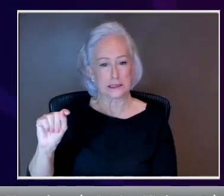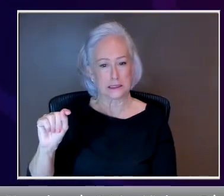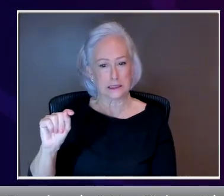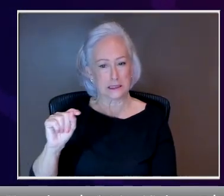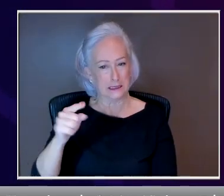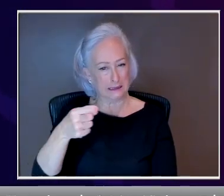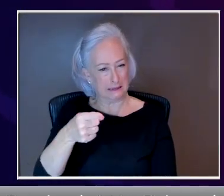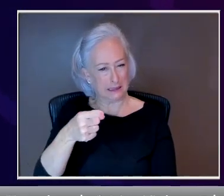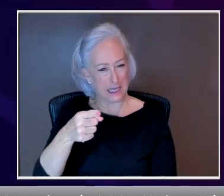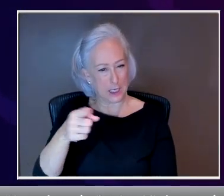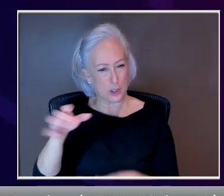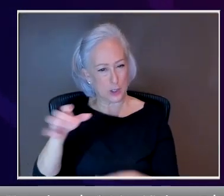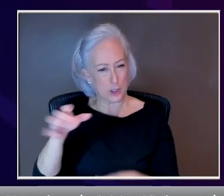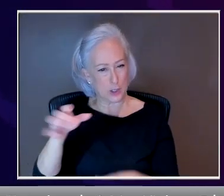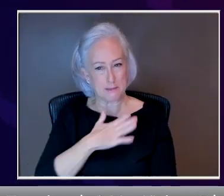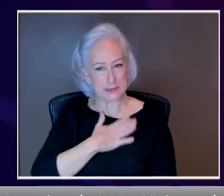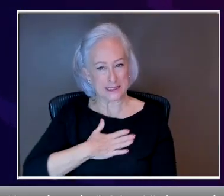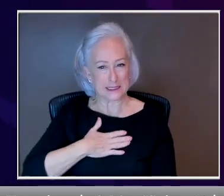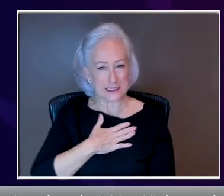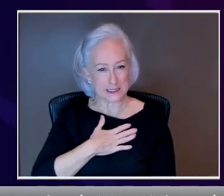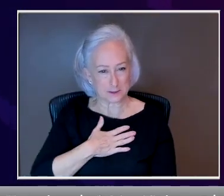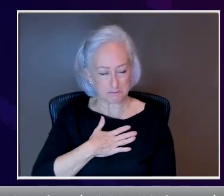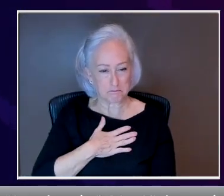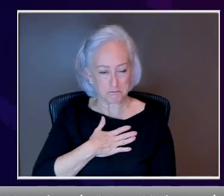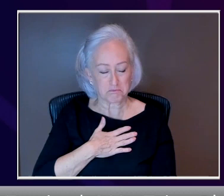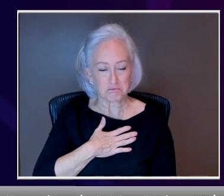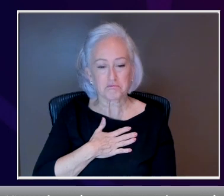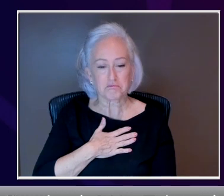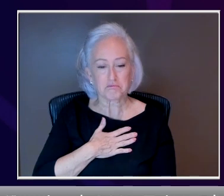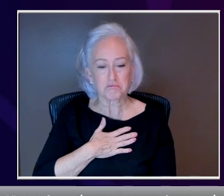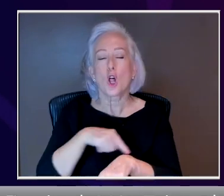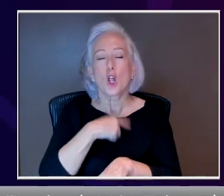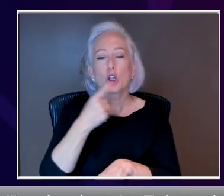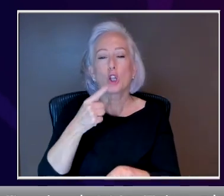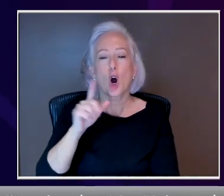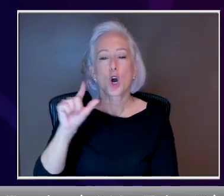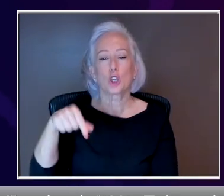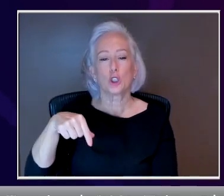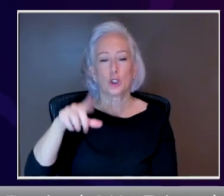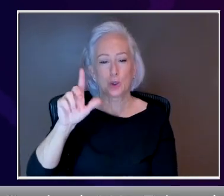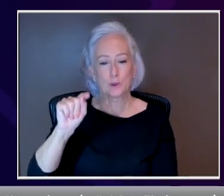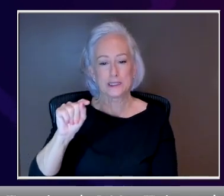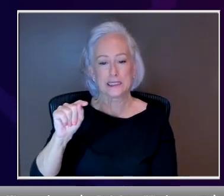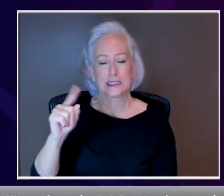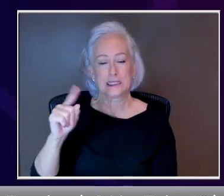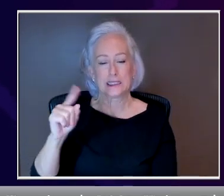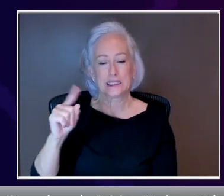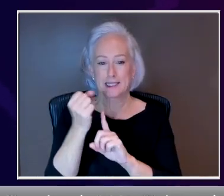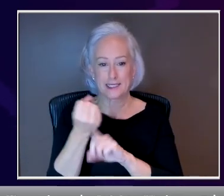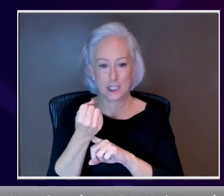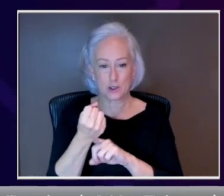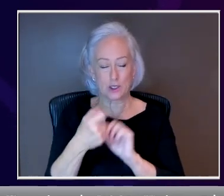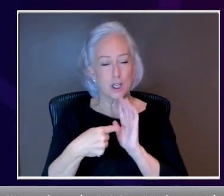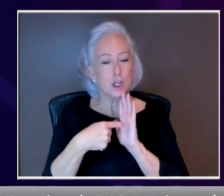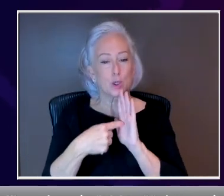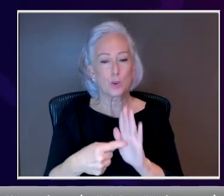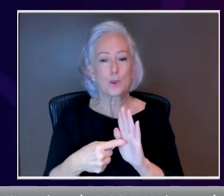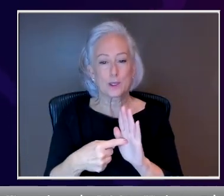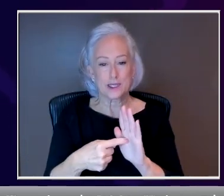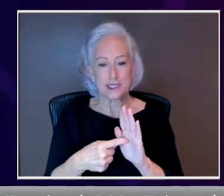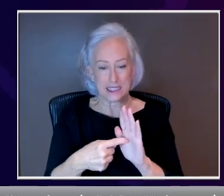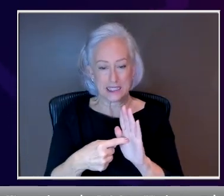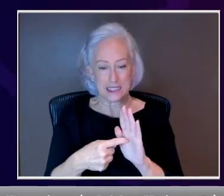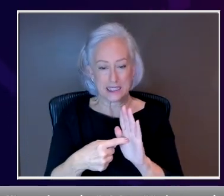simple terms? Yeah, so long QT is a complex condition, and we're going to show you an EKG here. It helps you understand this,